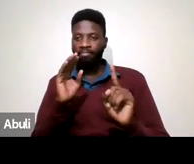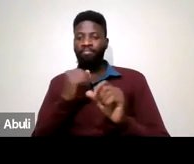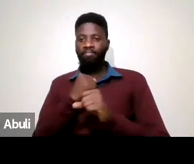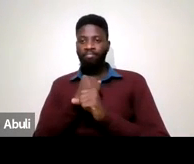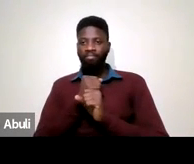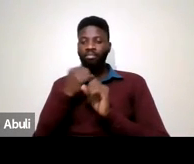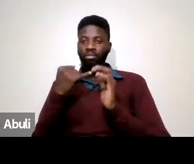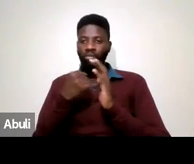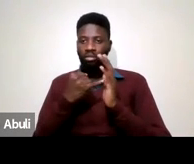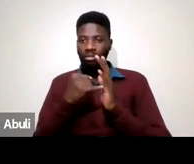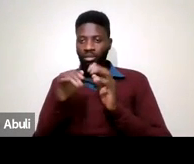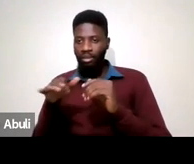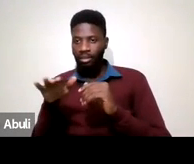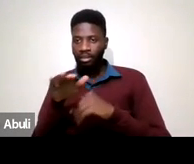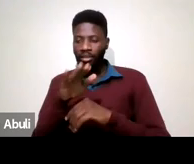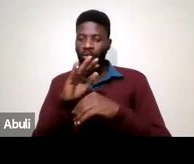all those areas of your life.